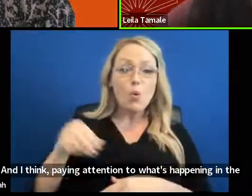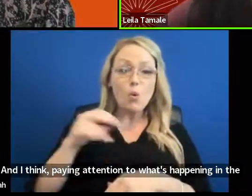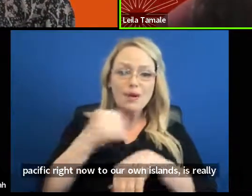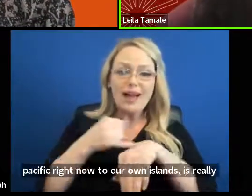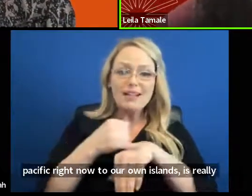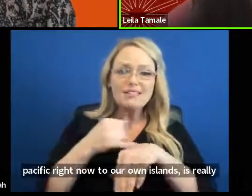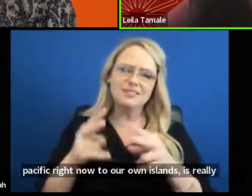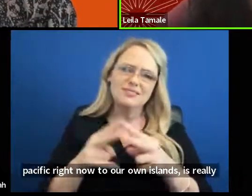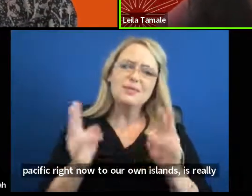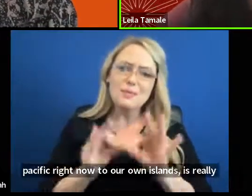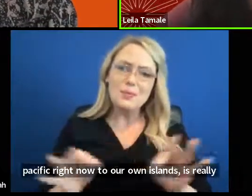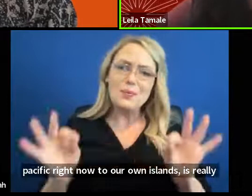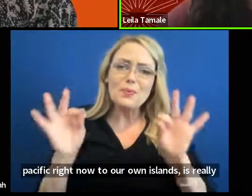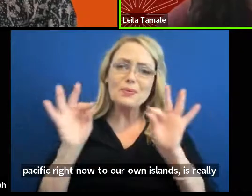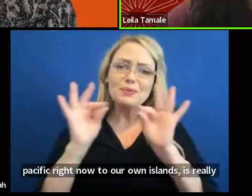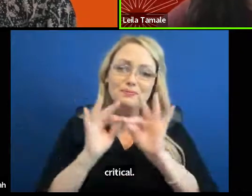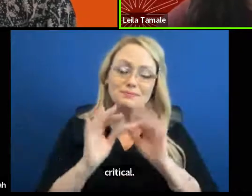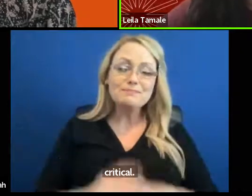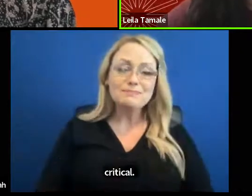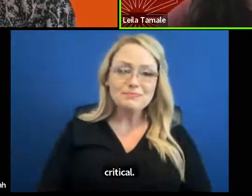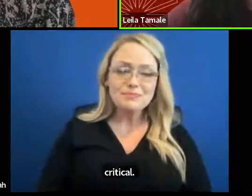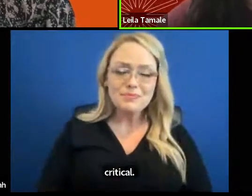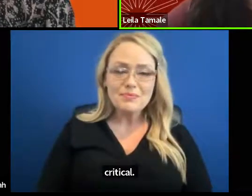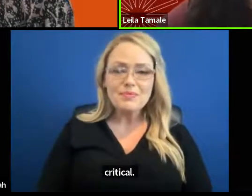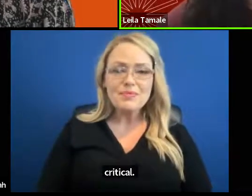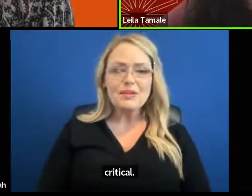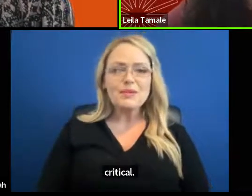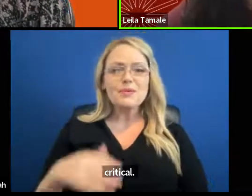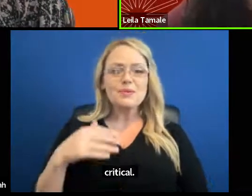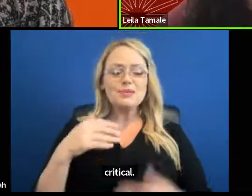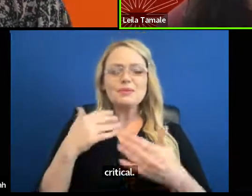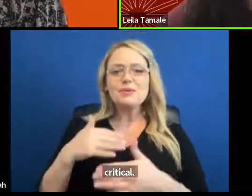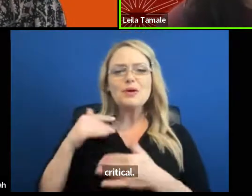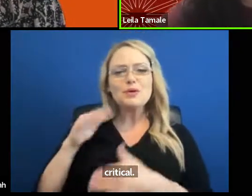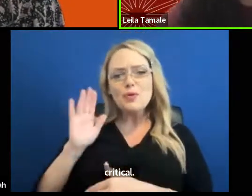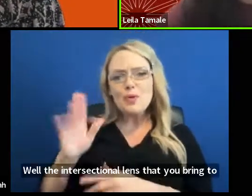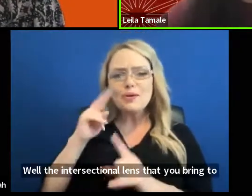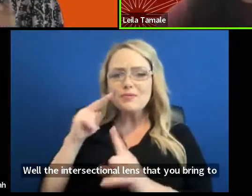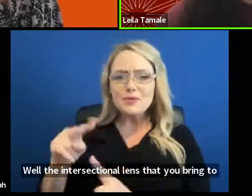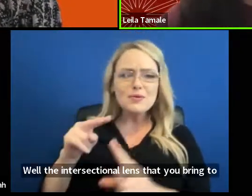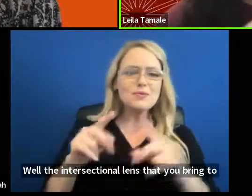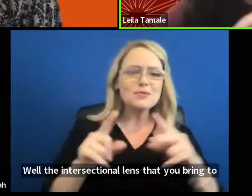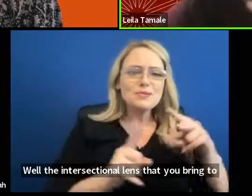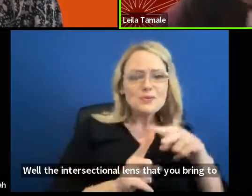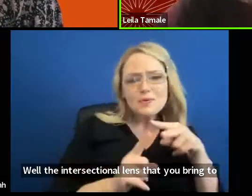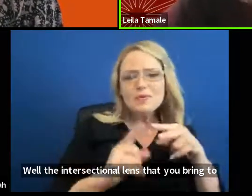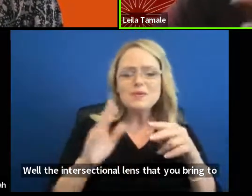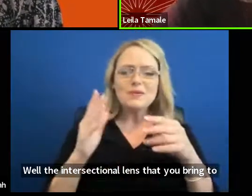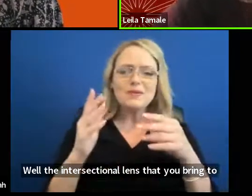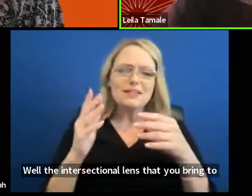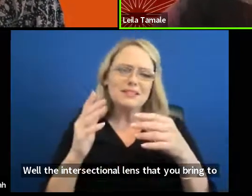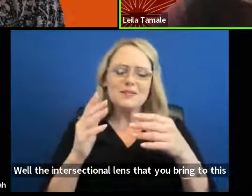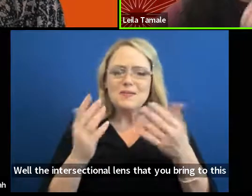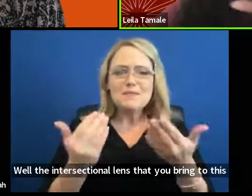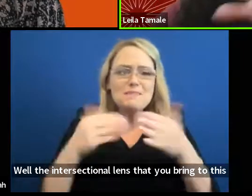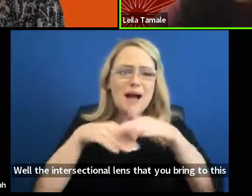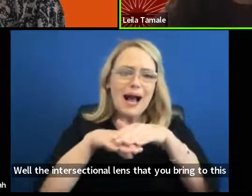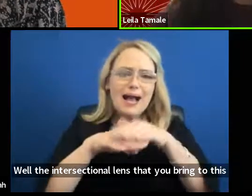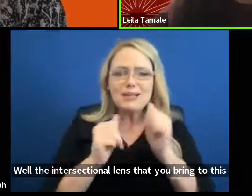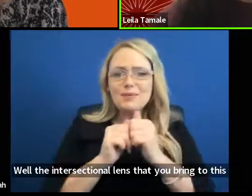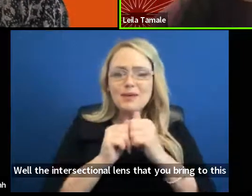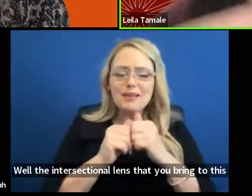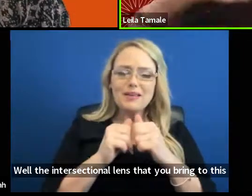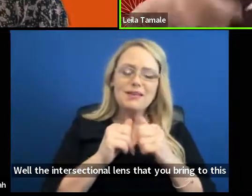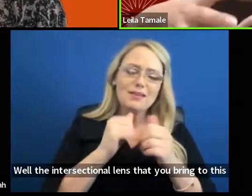Wow, the intersectional lens that you bring to this space, combining the arts, climate change,